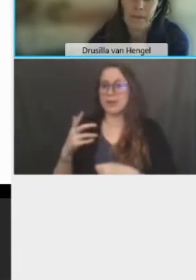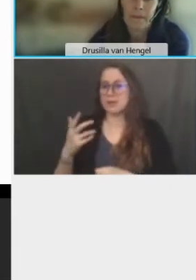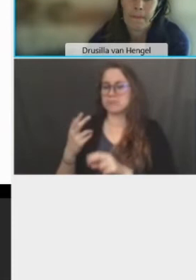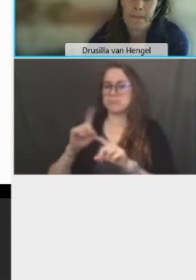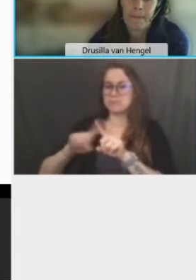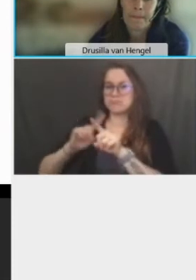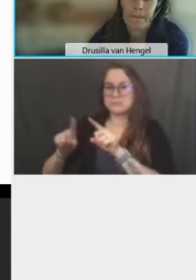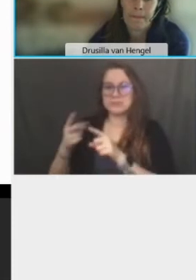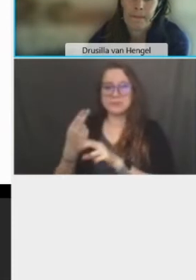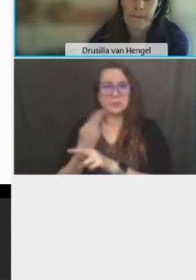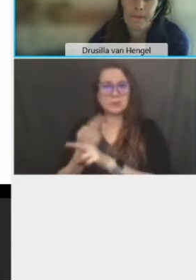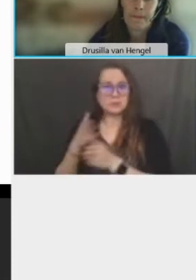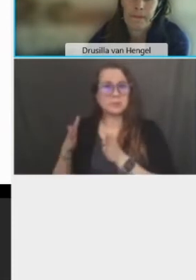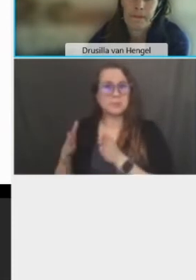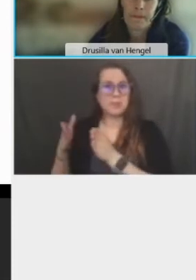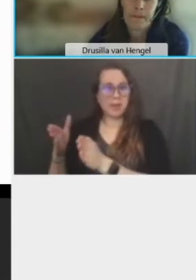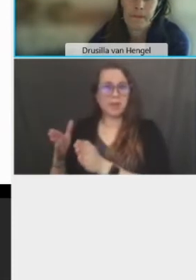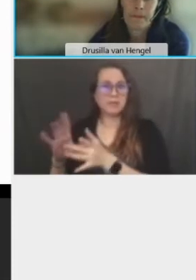path.